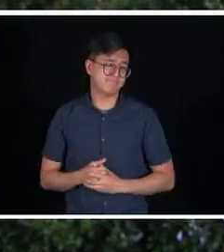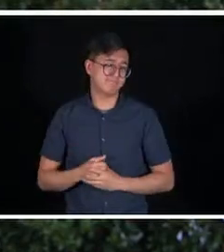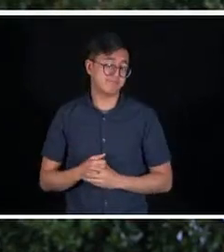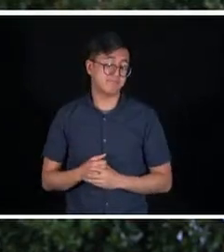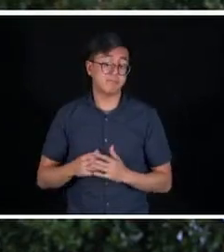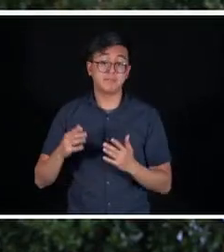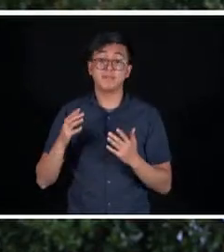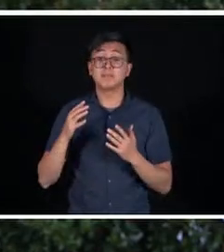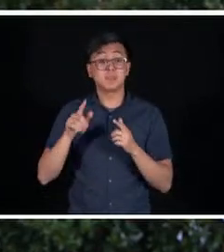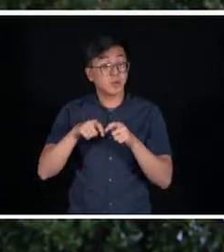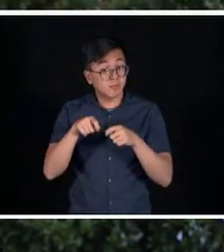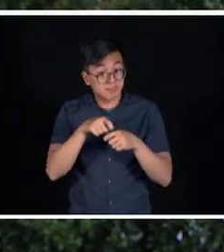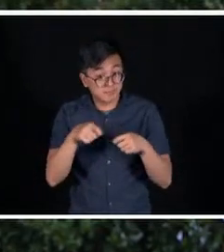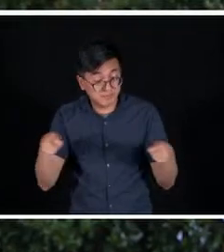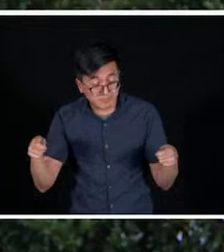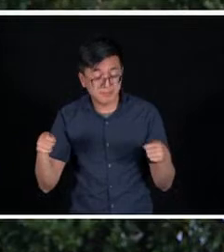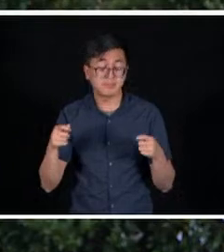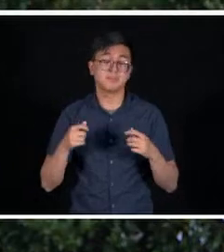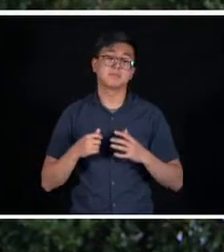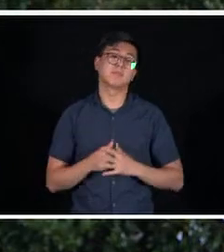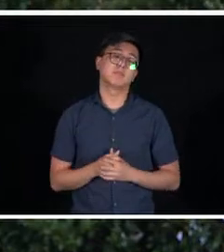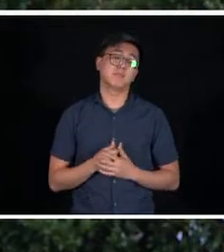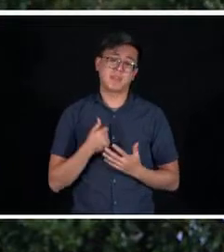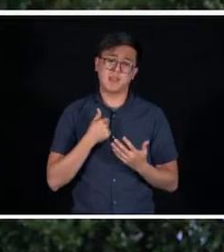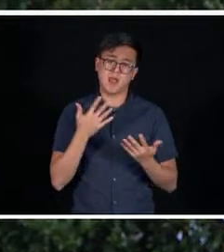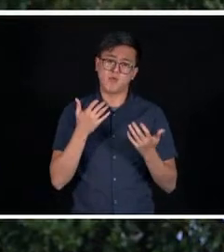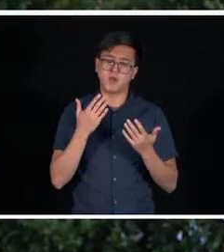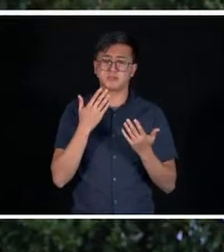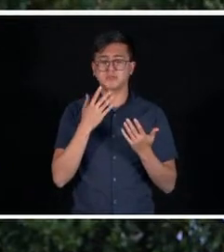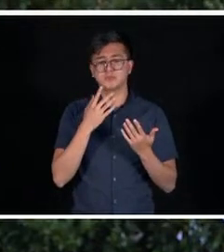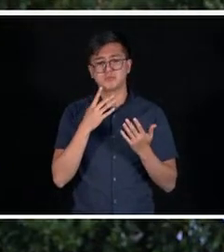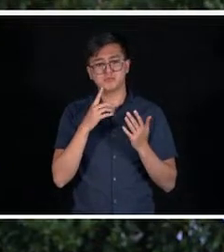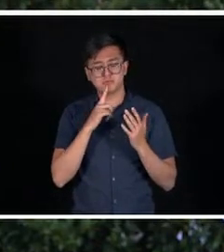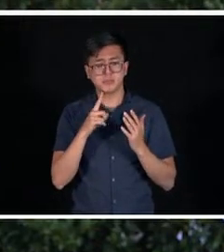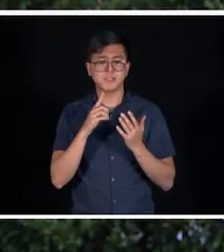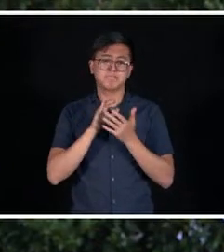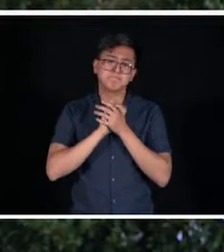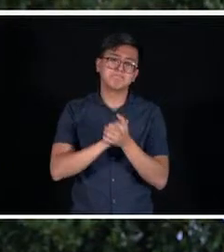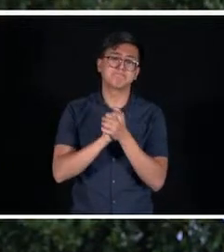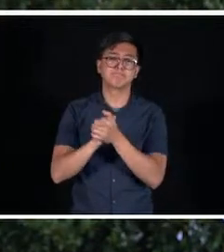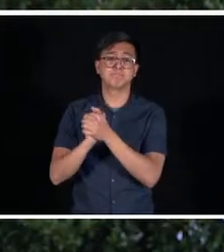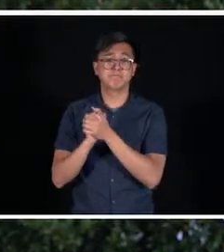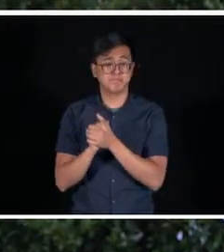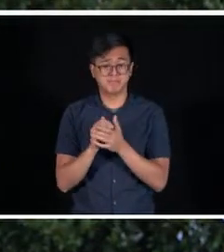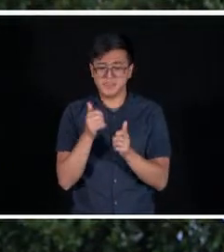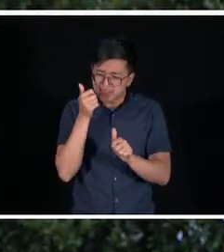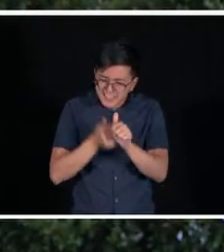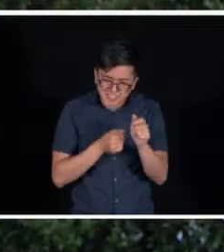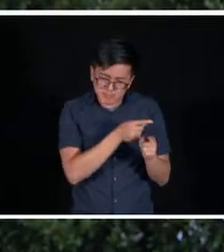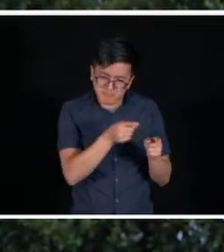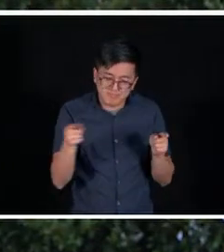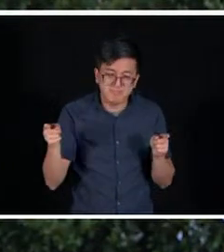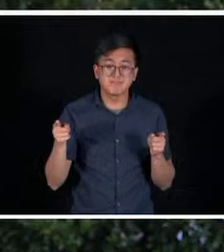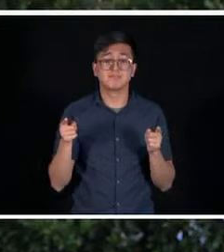In closing, I want to express my heartfelt congratulations to each and every one of you. Your achievements